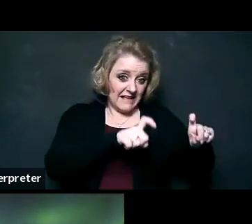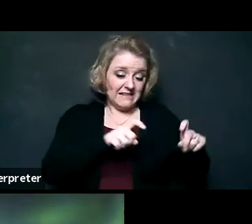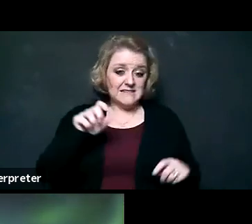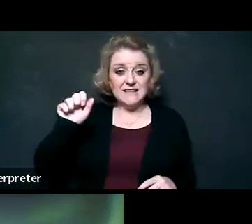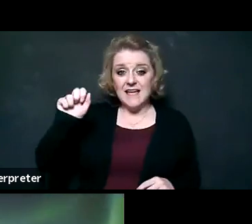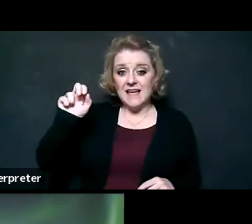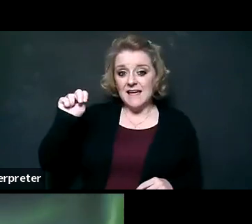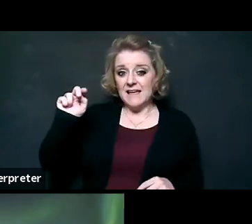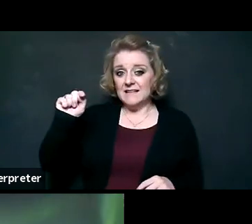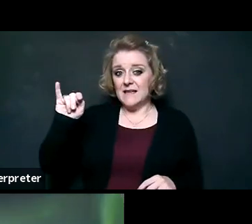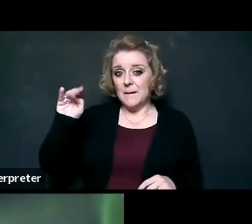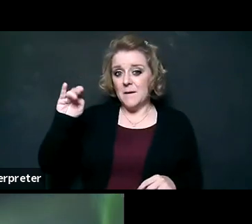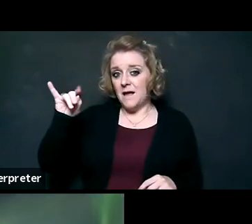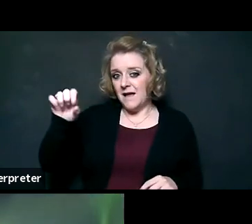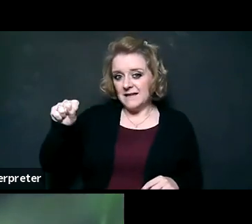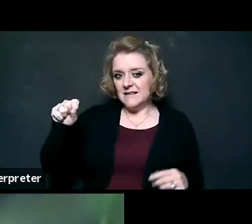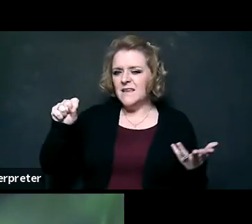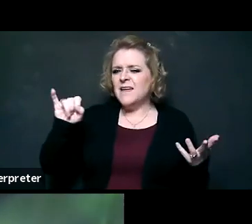tell us?